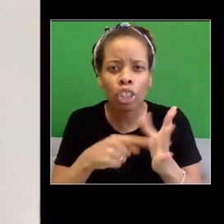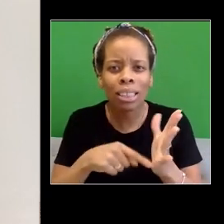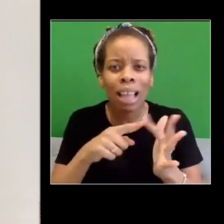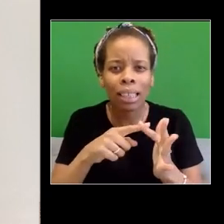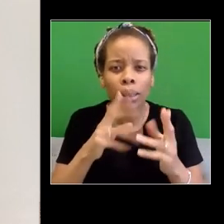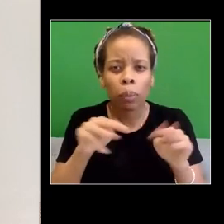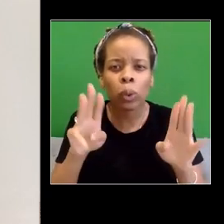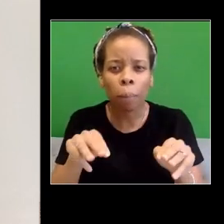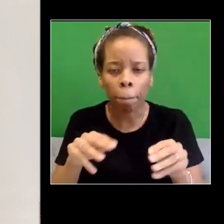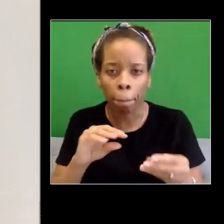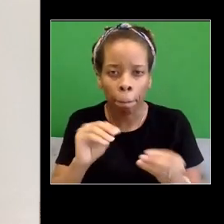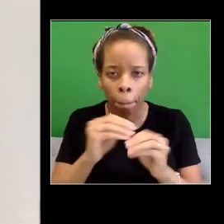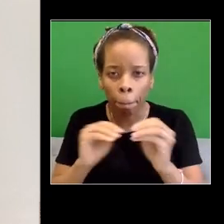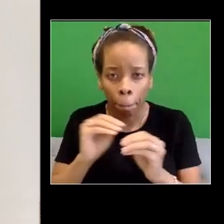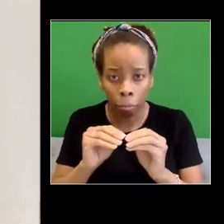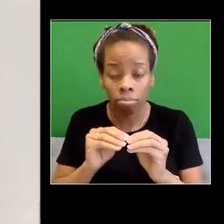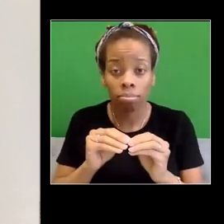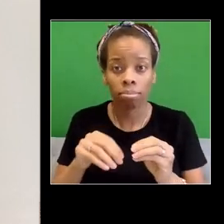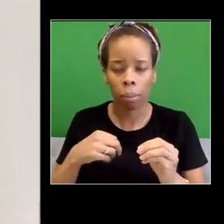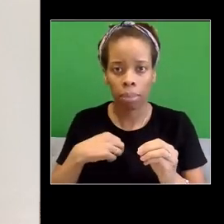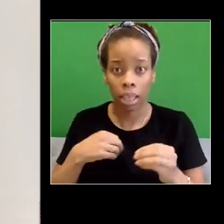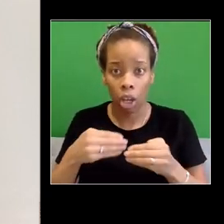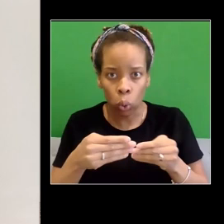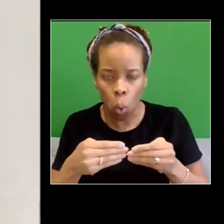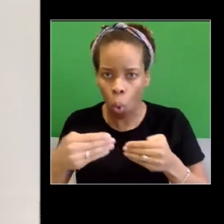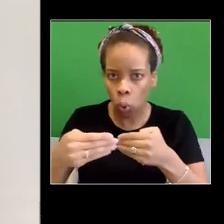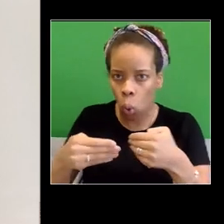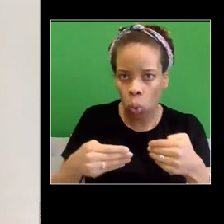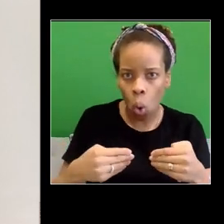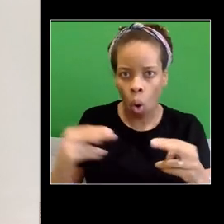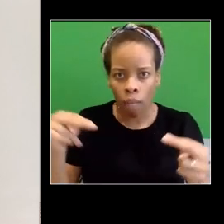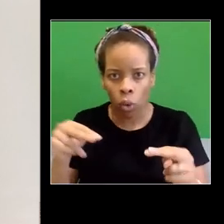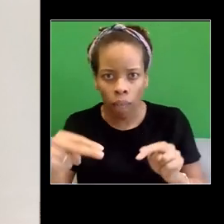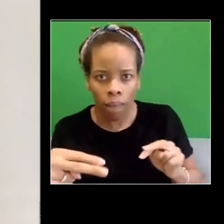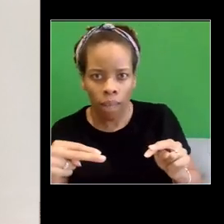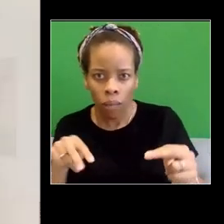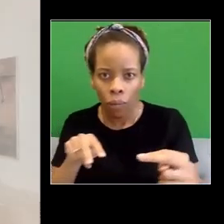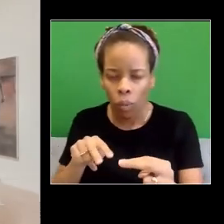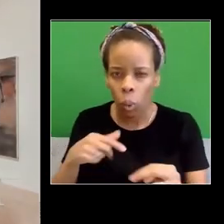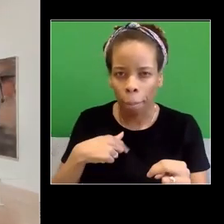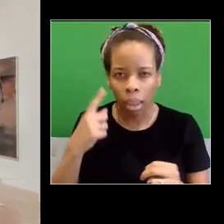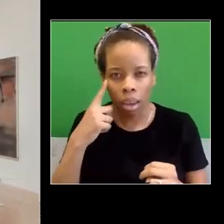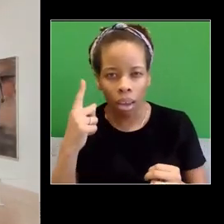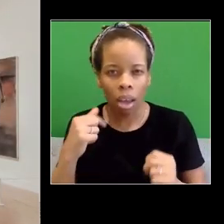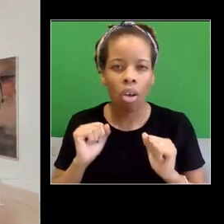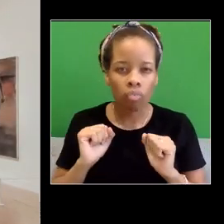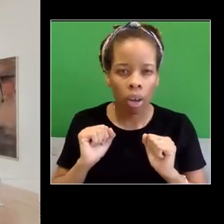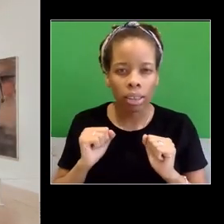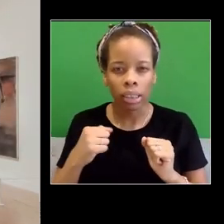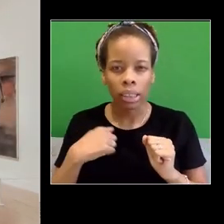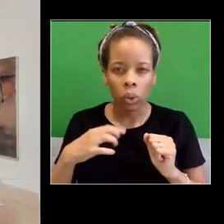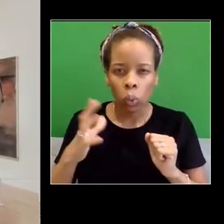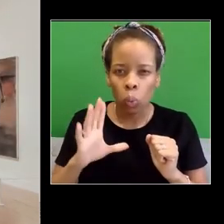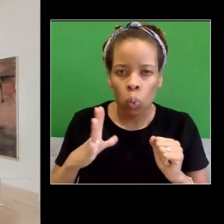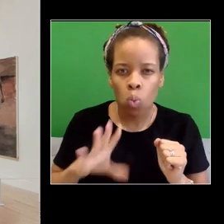I just, with all the doorways and viewpoints and angles, I was able to think about what I wanted to maybe